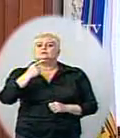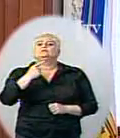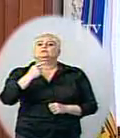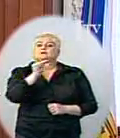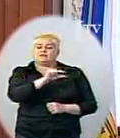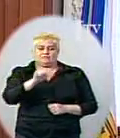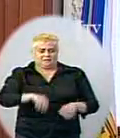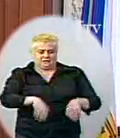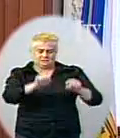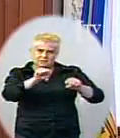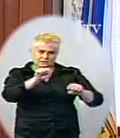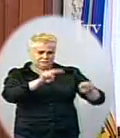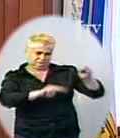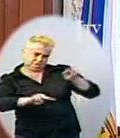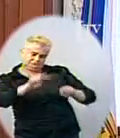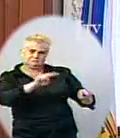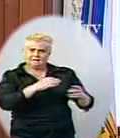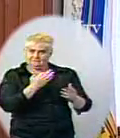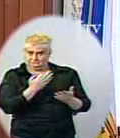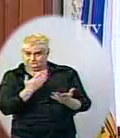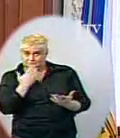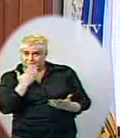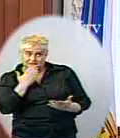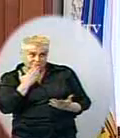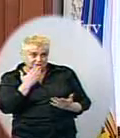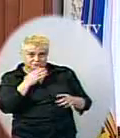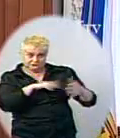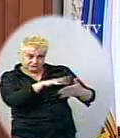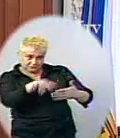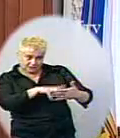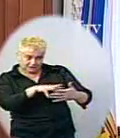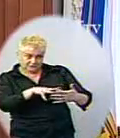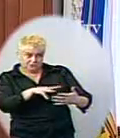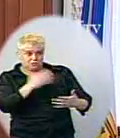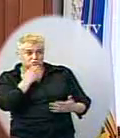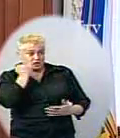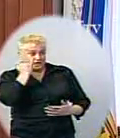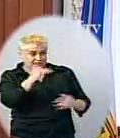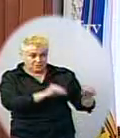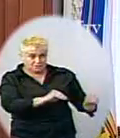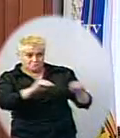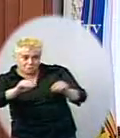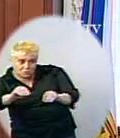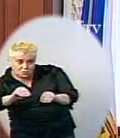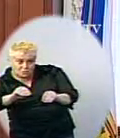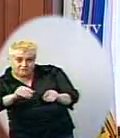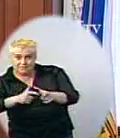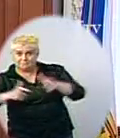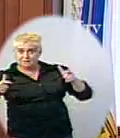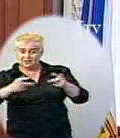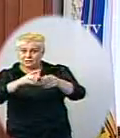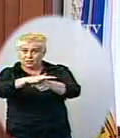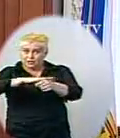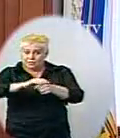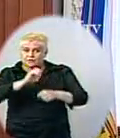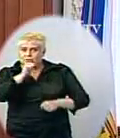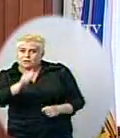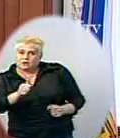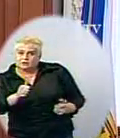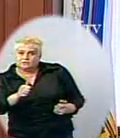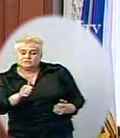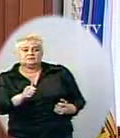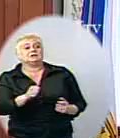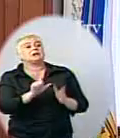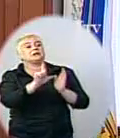study to help the Art Gallery determine whether it will move into a bigger location. We look forward to the results of the study